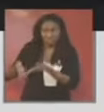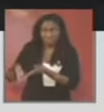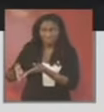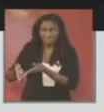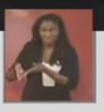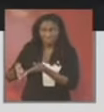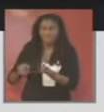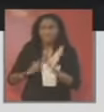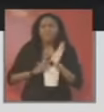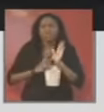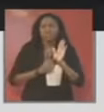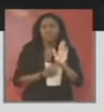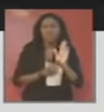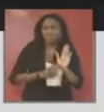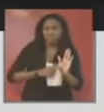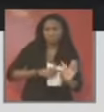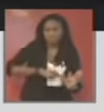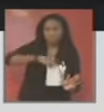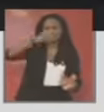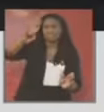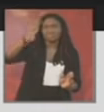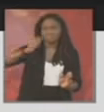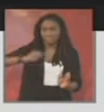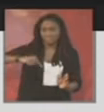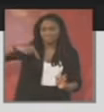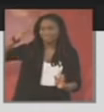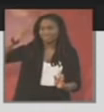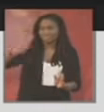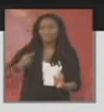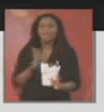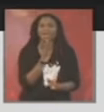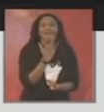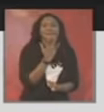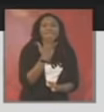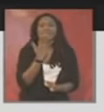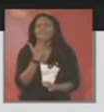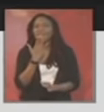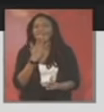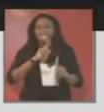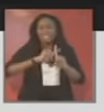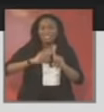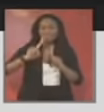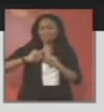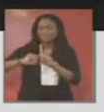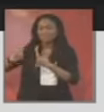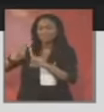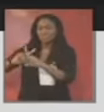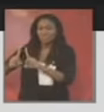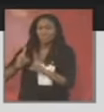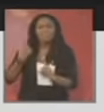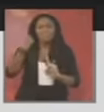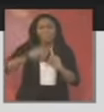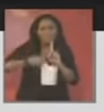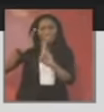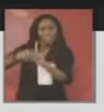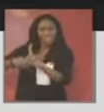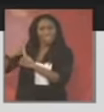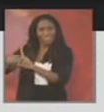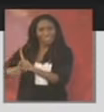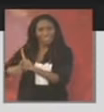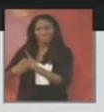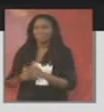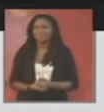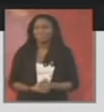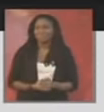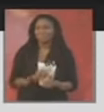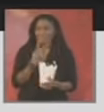now familiar epi curve with the colors by month, starting with the light blue in July, the increase in purple in August,